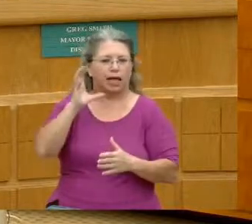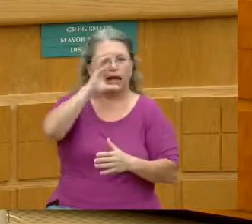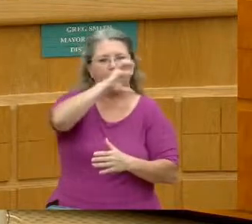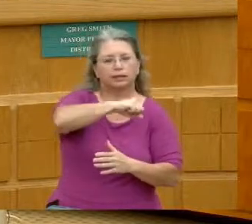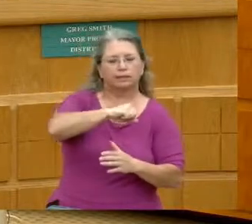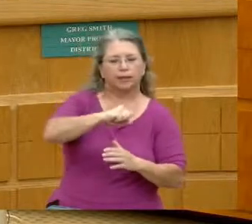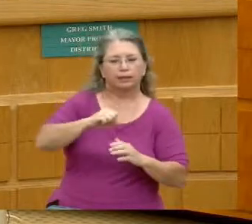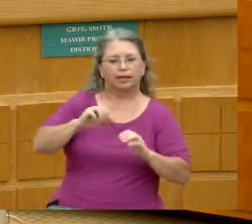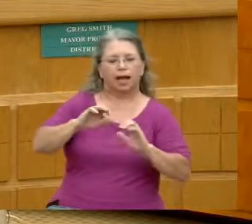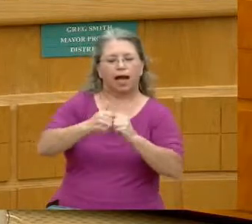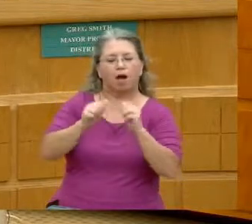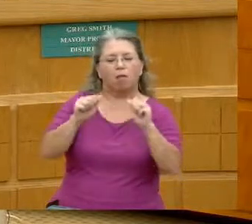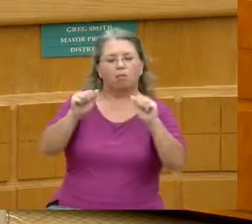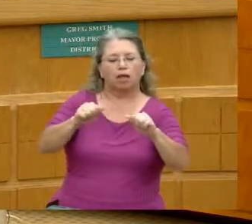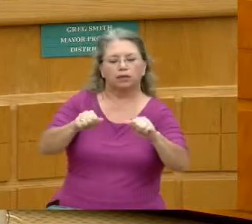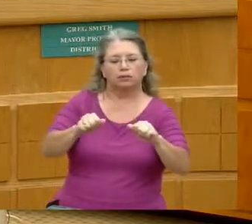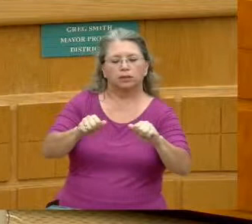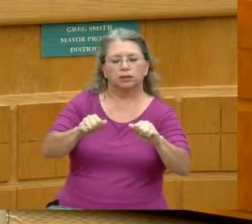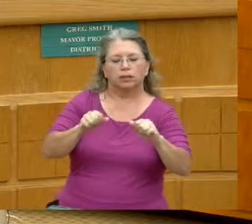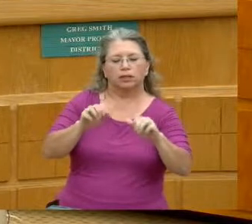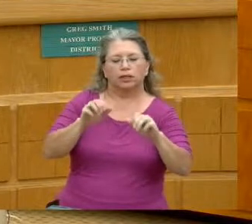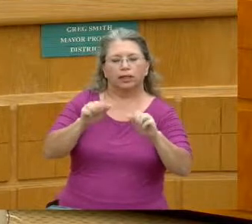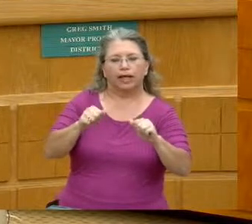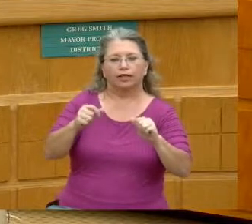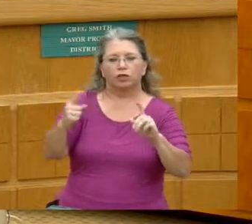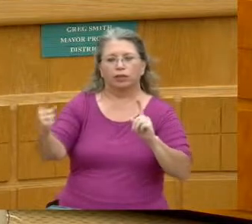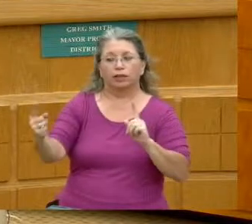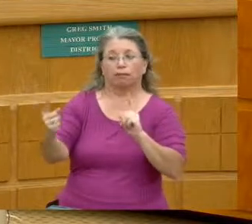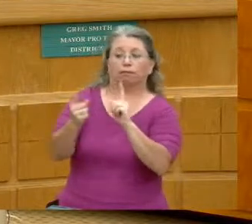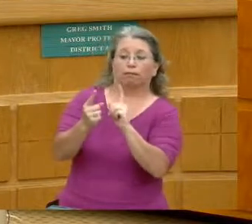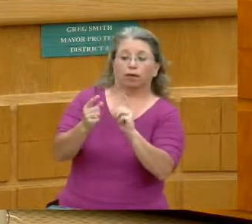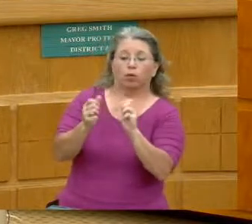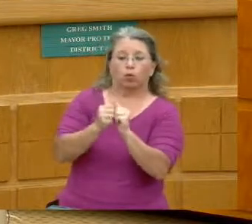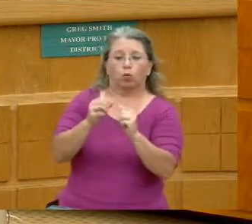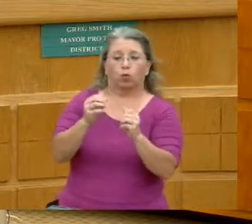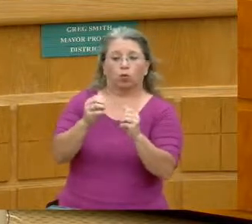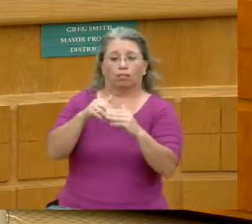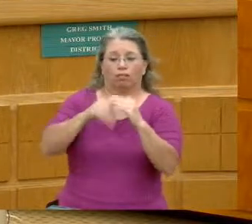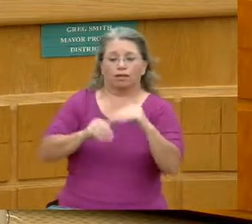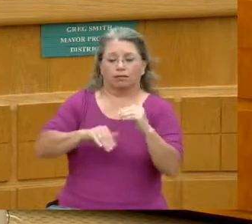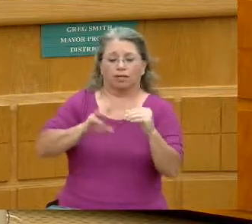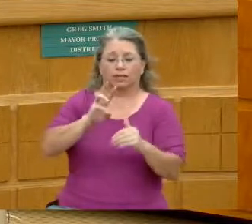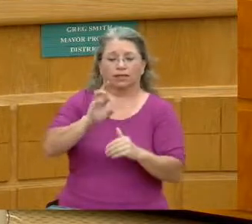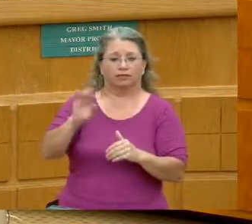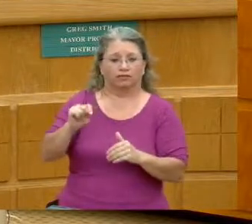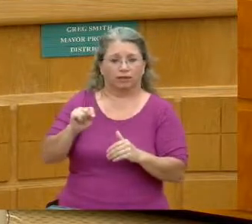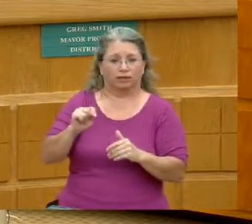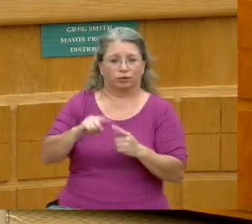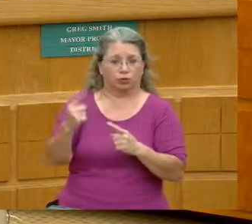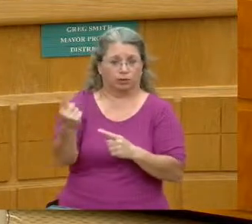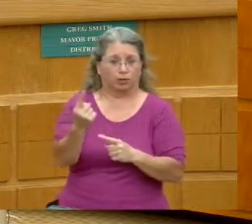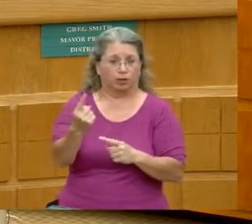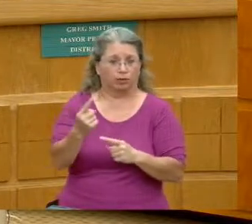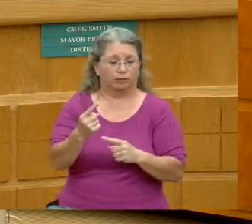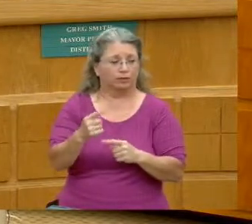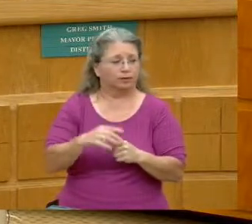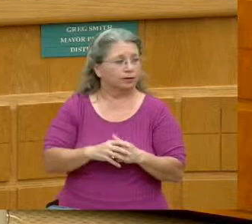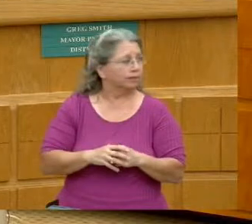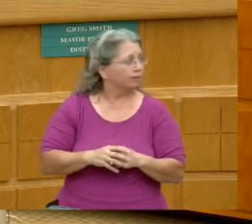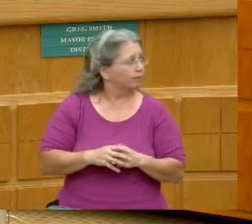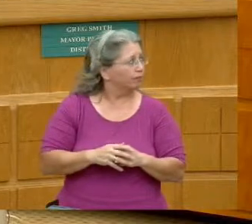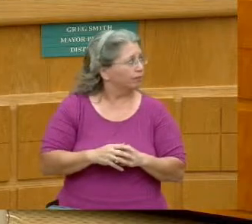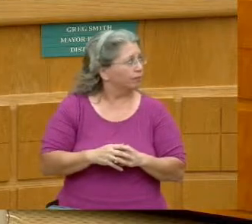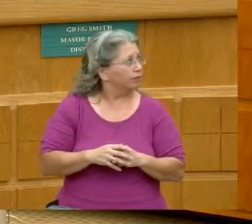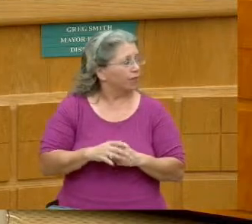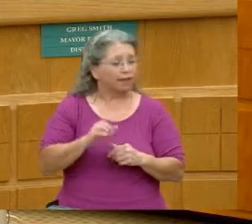within 6 feet, actually come in contact with them. So again, 100 is normal, that dotted line. And what you'll notice is I have